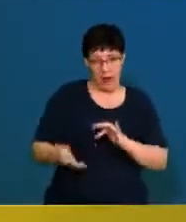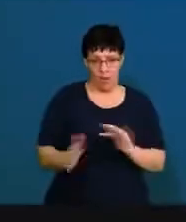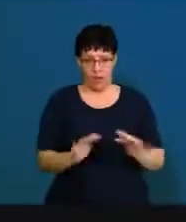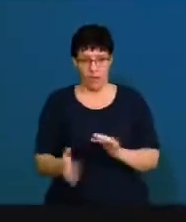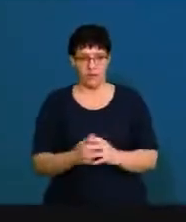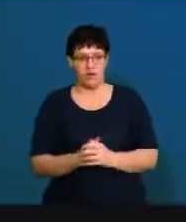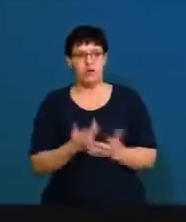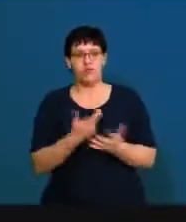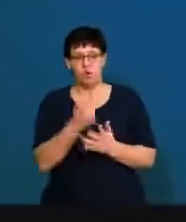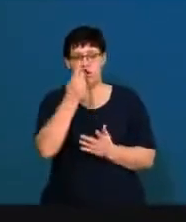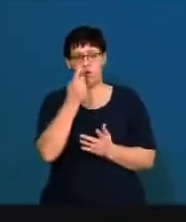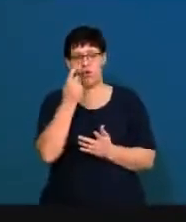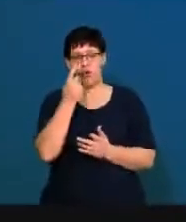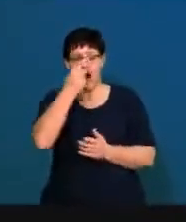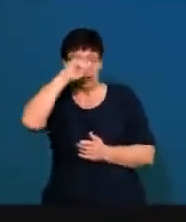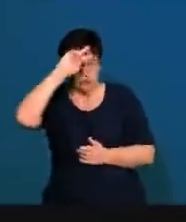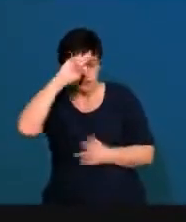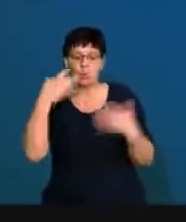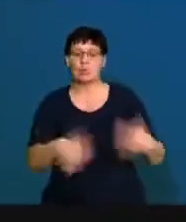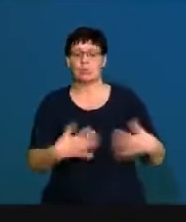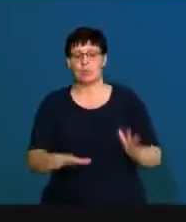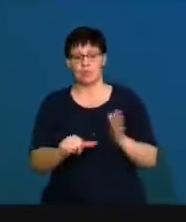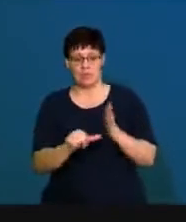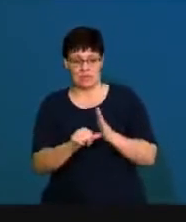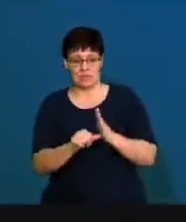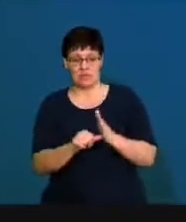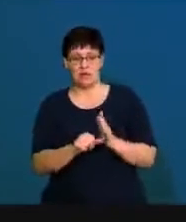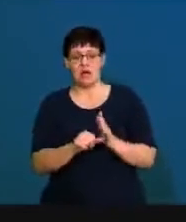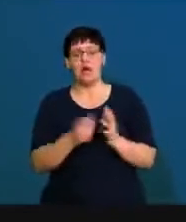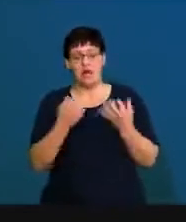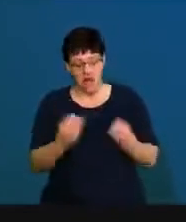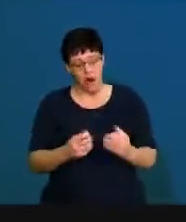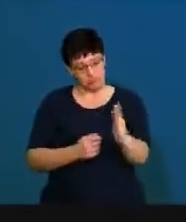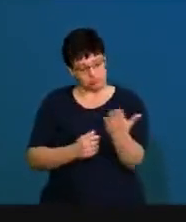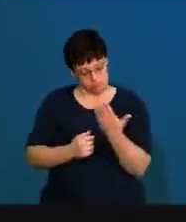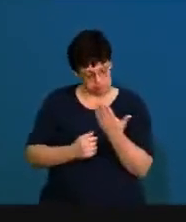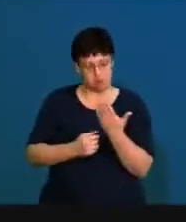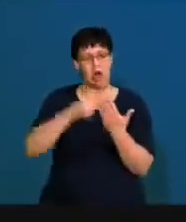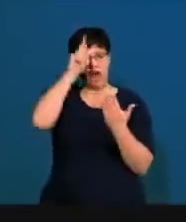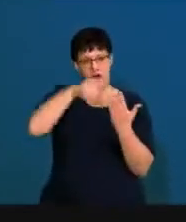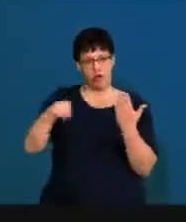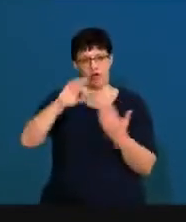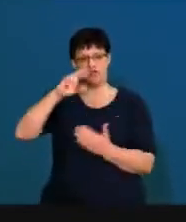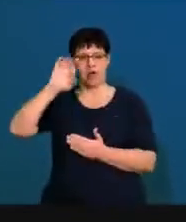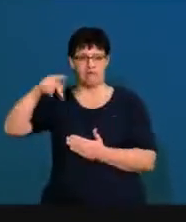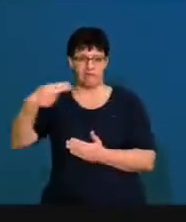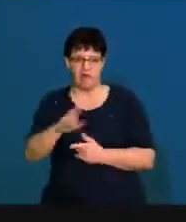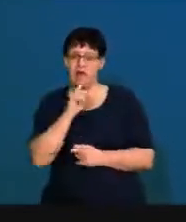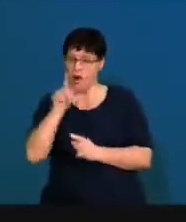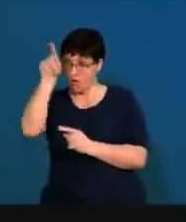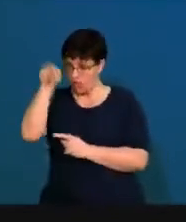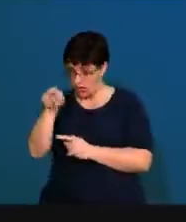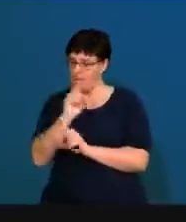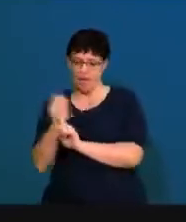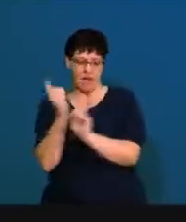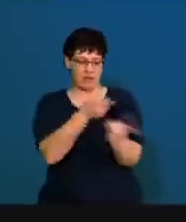So interpretation, very important. Now, in this case, you are given a graph, and then you must use the graph to answer questions. Now,